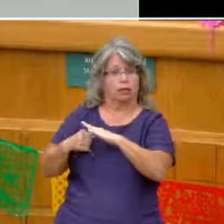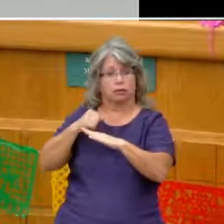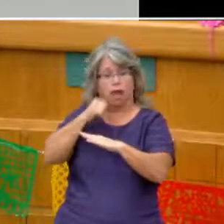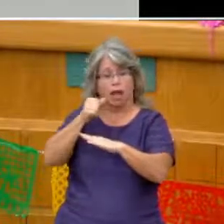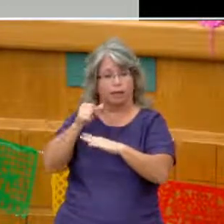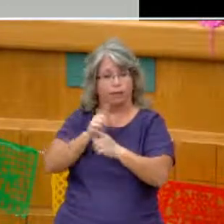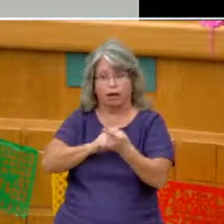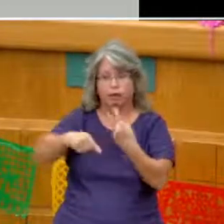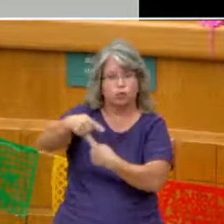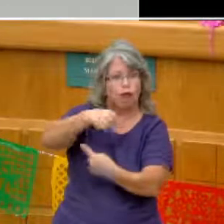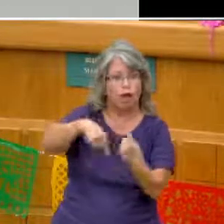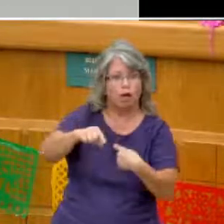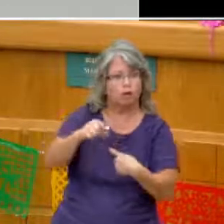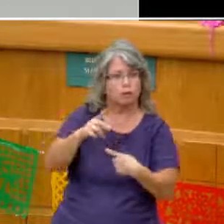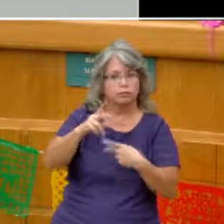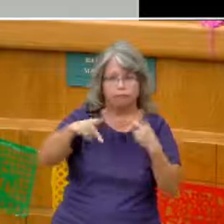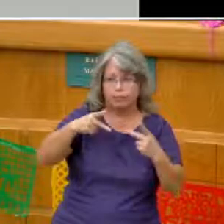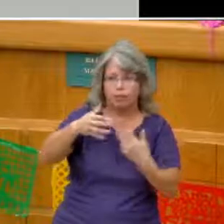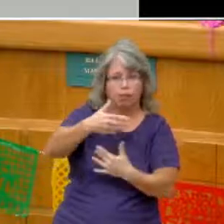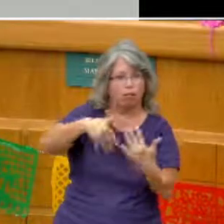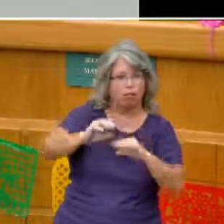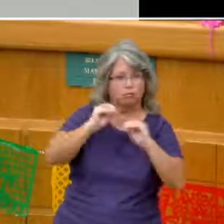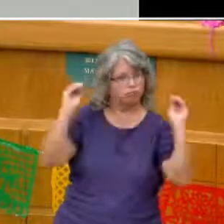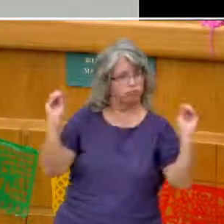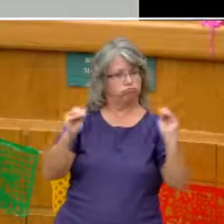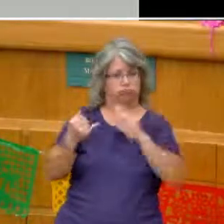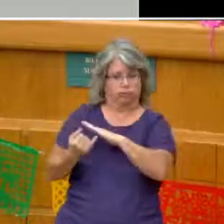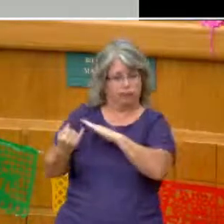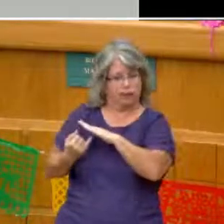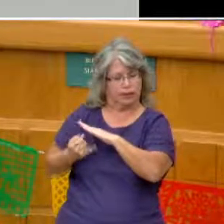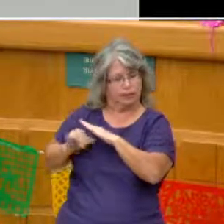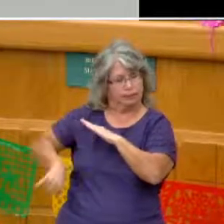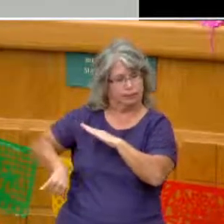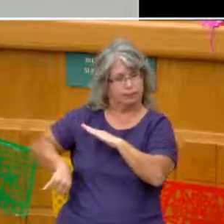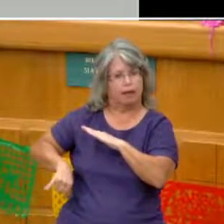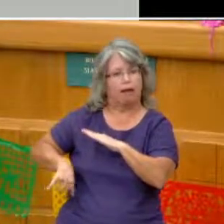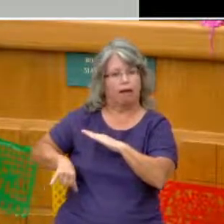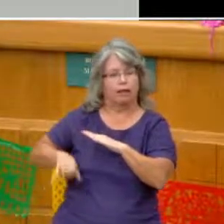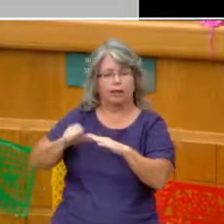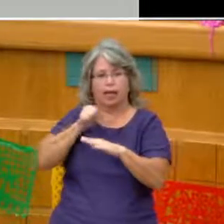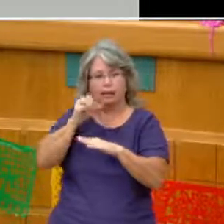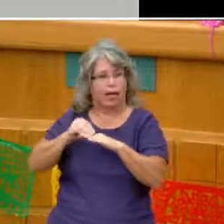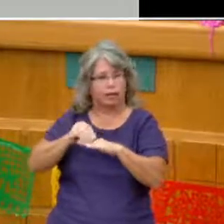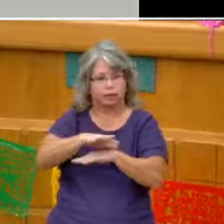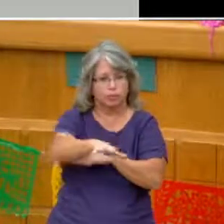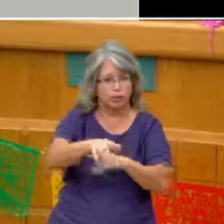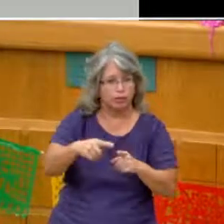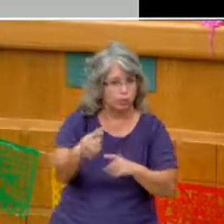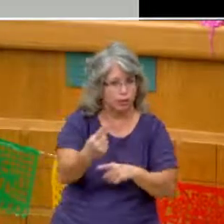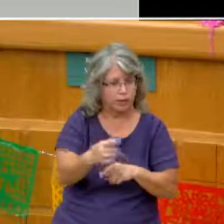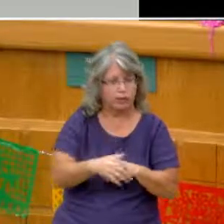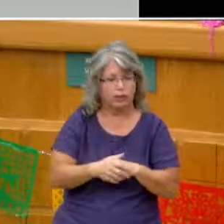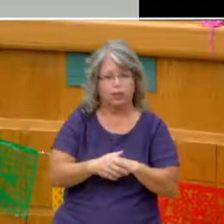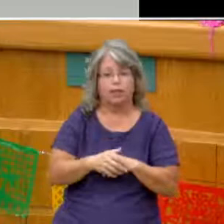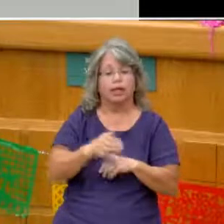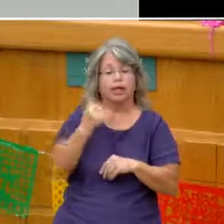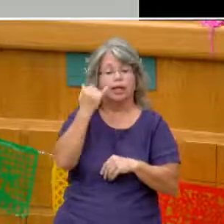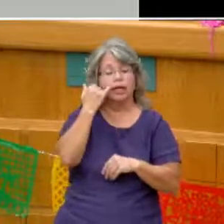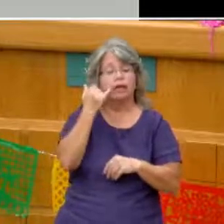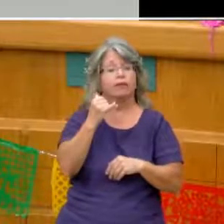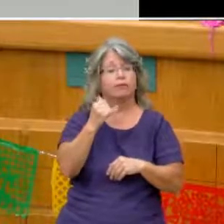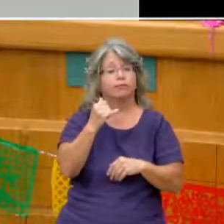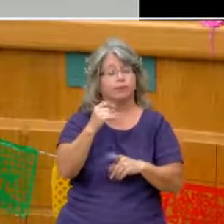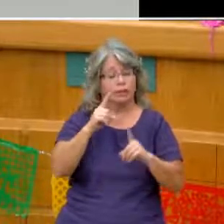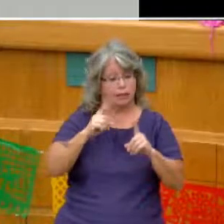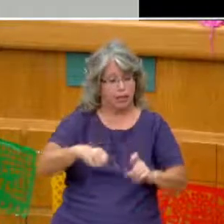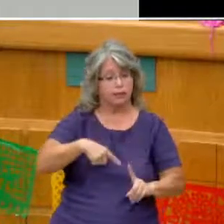to anybody else. You get tested. If you're positive, then immediately try to get the monoclonal antibodies, because those will